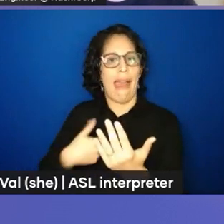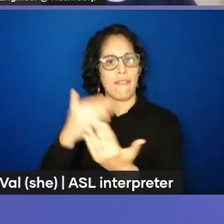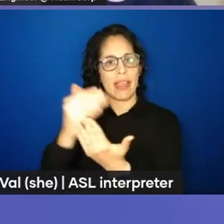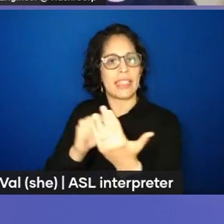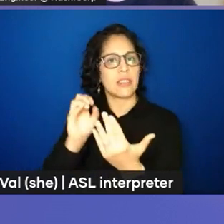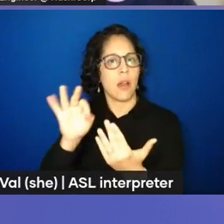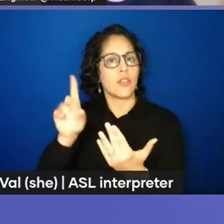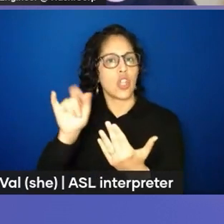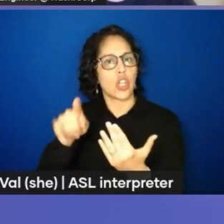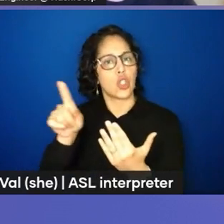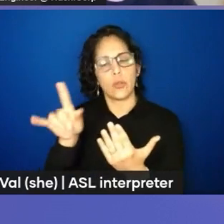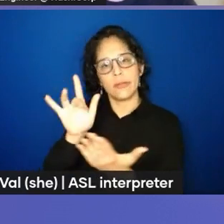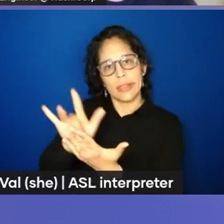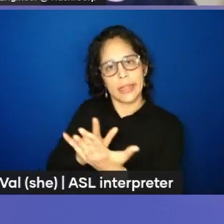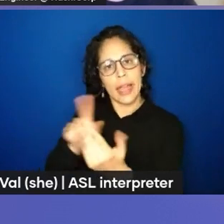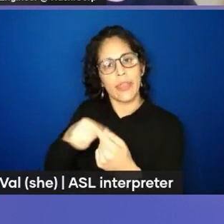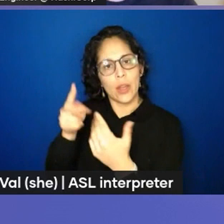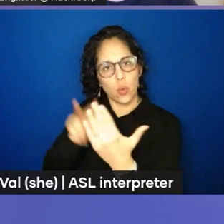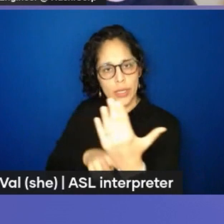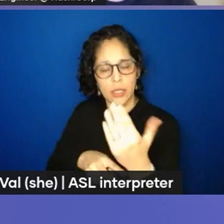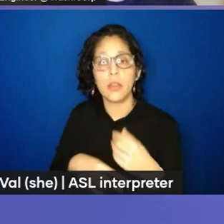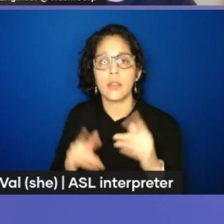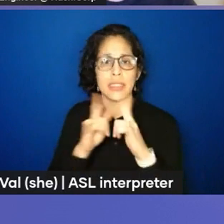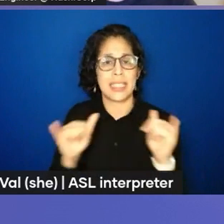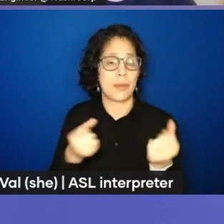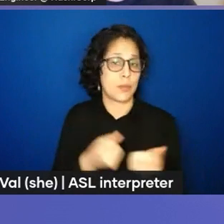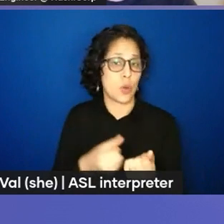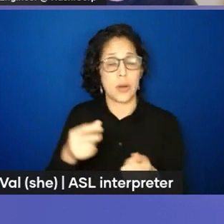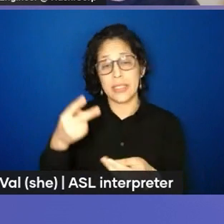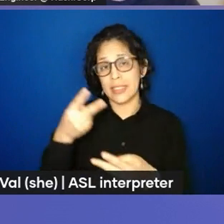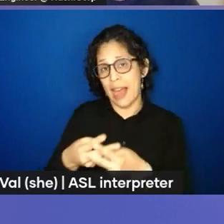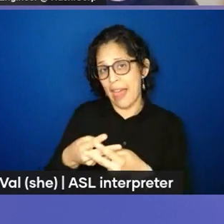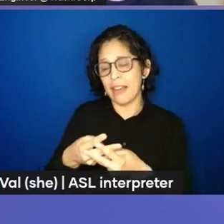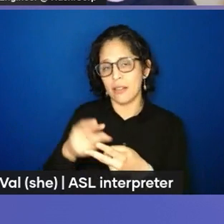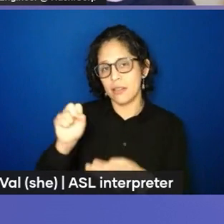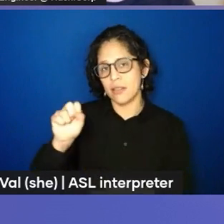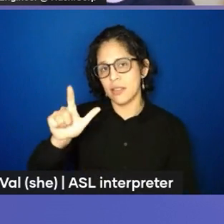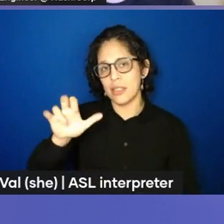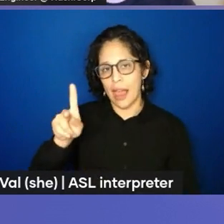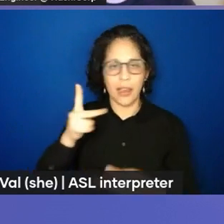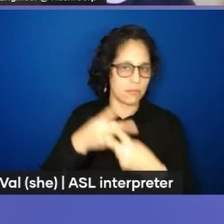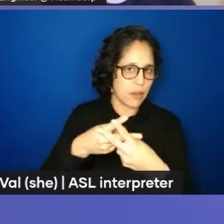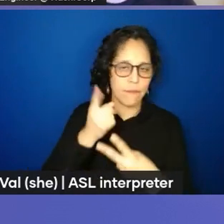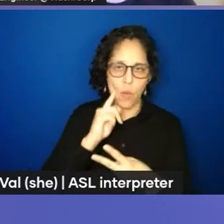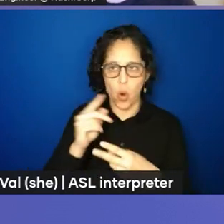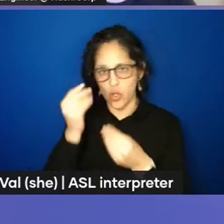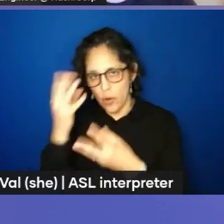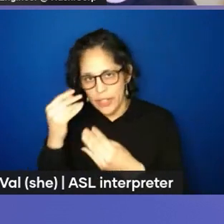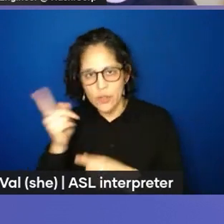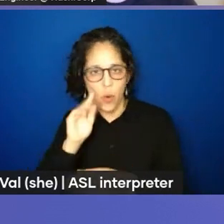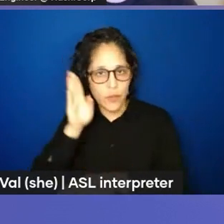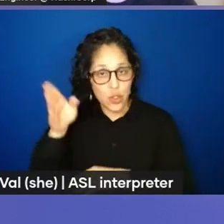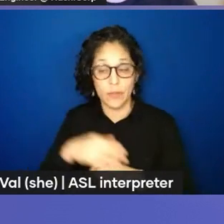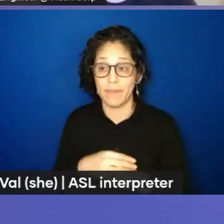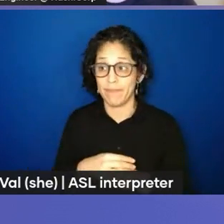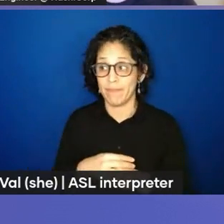read, and then also support Slack for notifications and so on in the future. So currently the project, this is